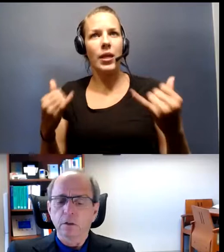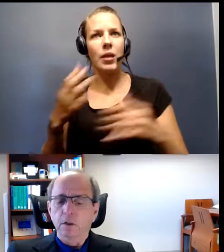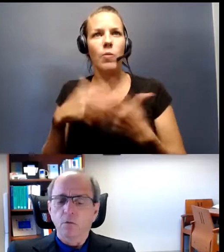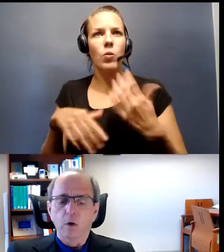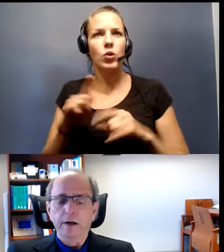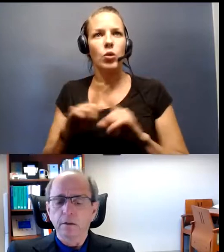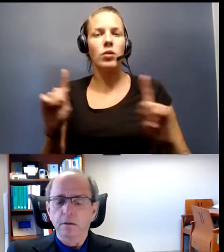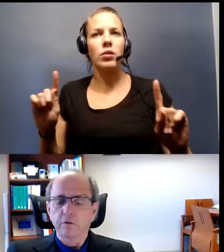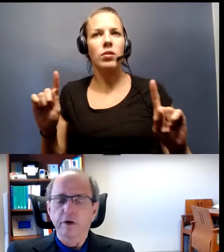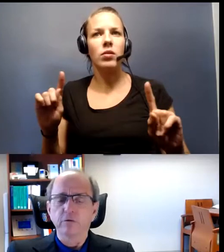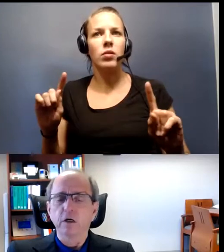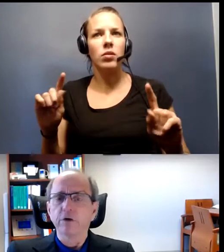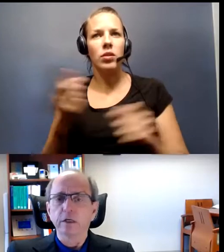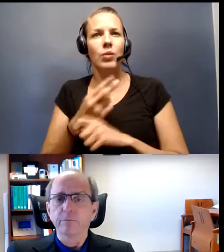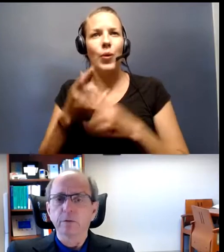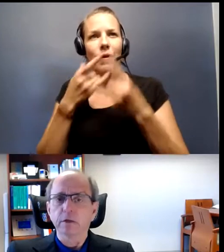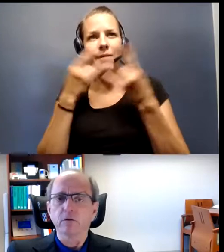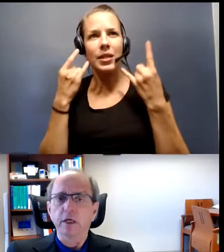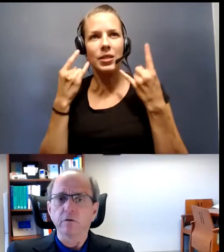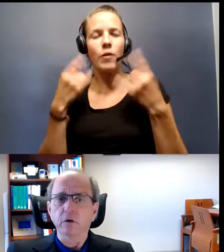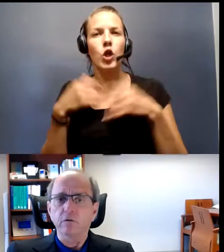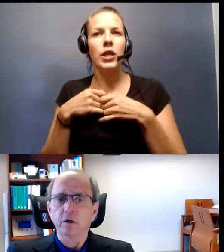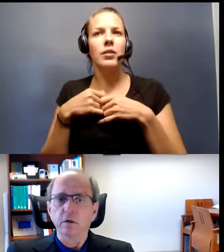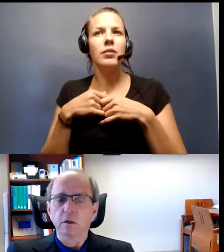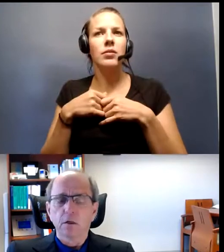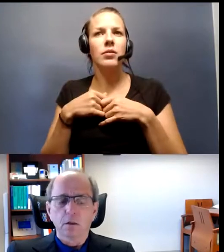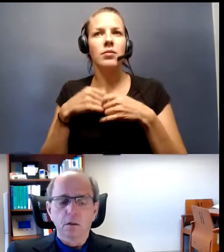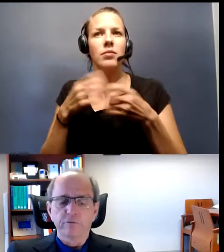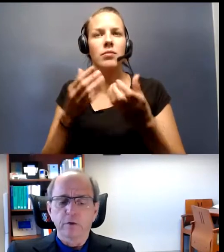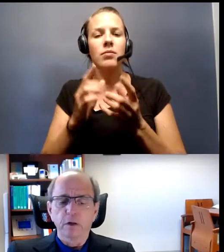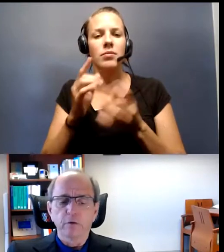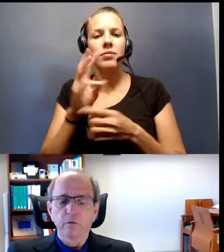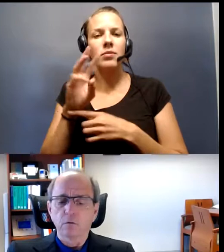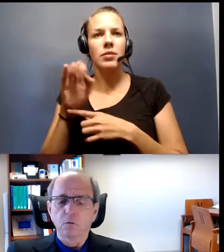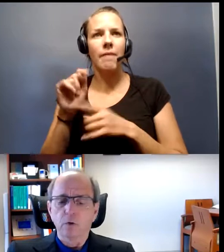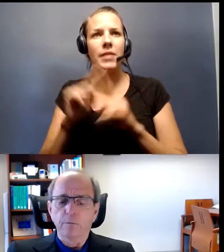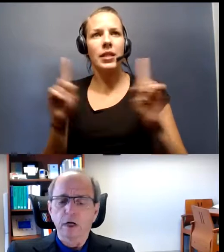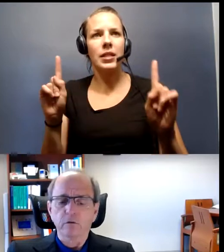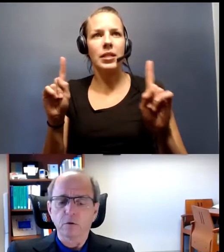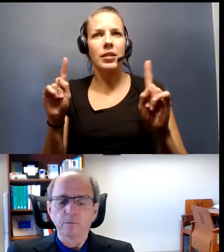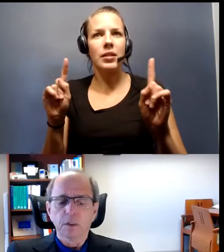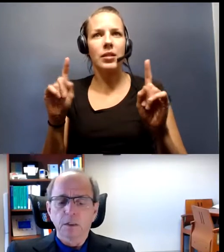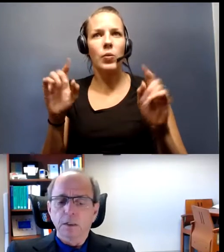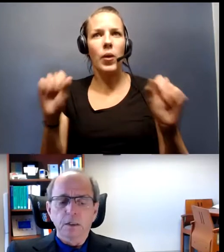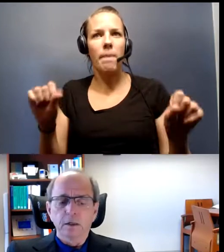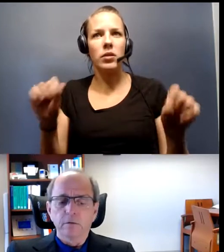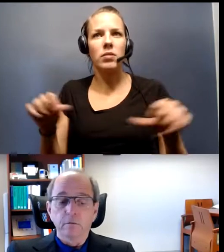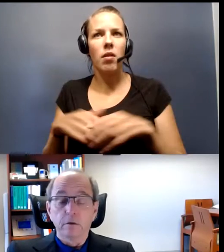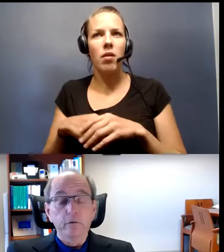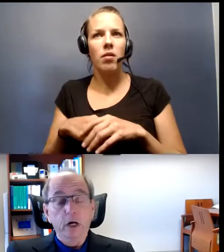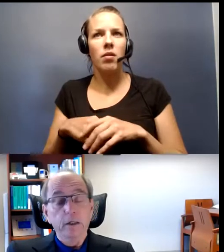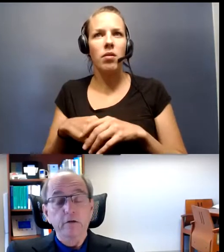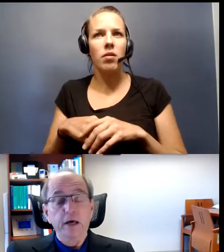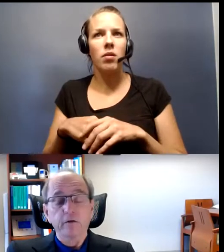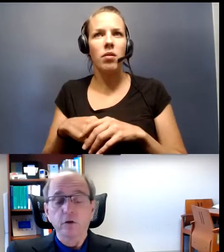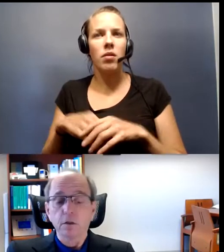distancing, wearing a face covering in public, staying 6 feet from others when possible. There's